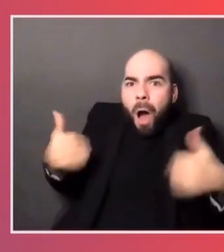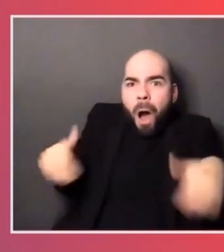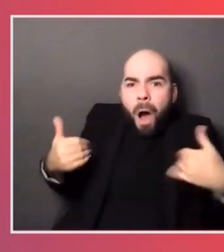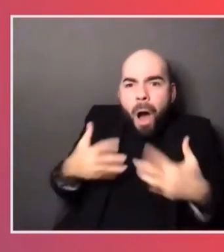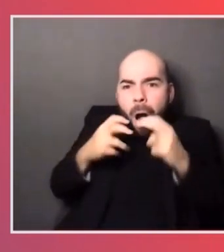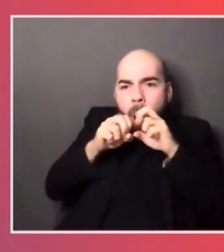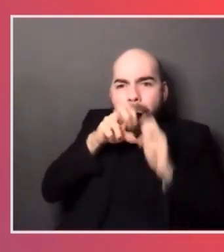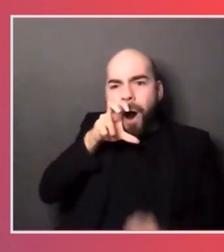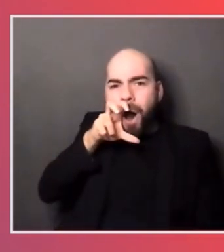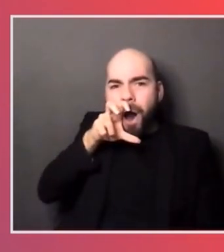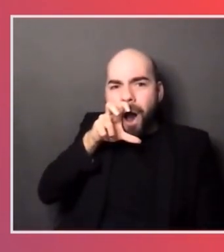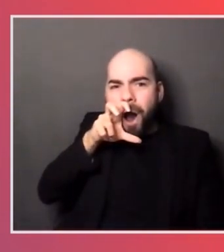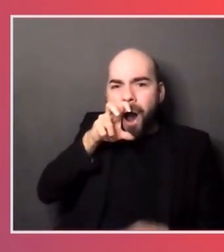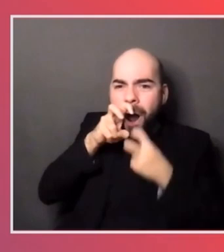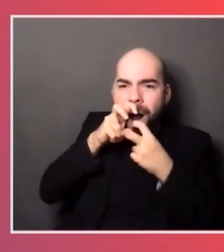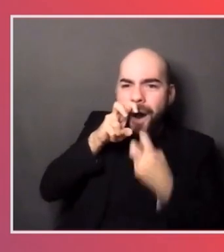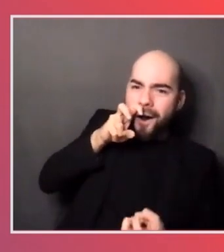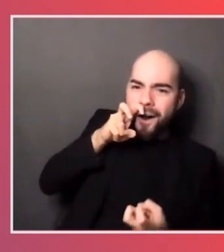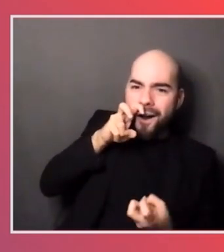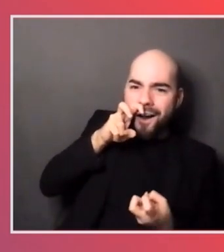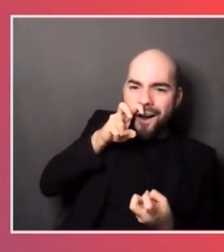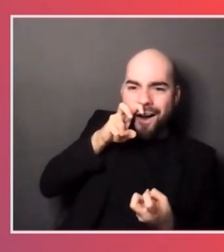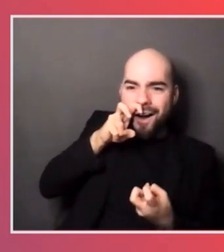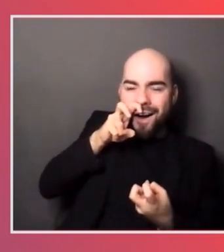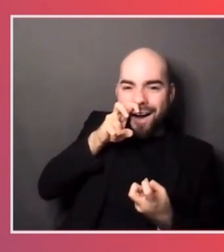There's the man.